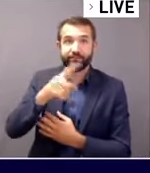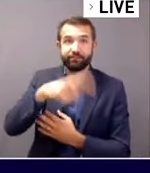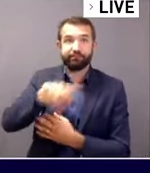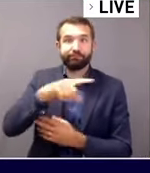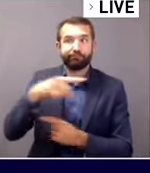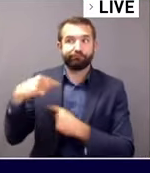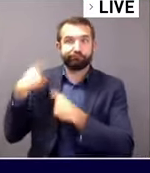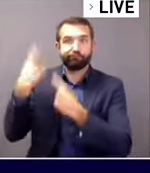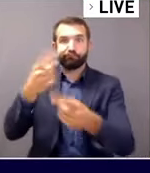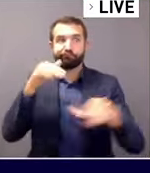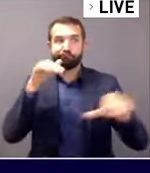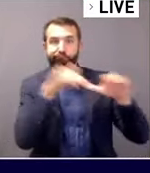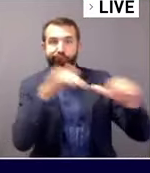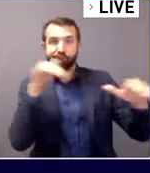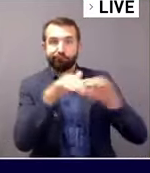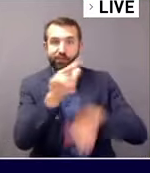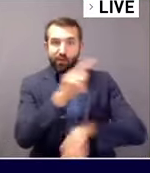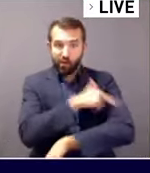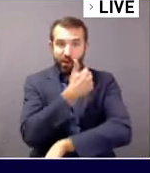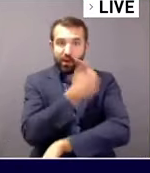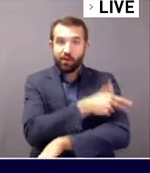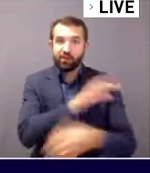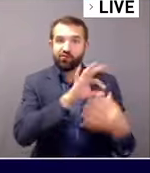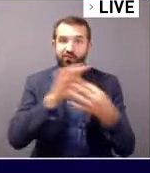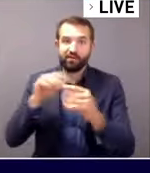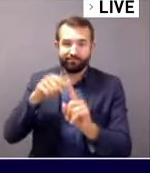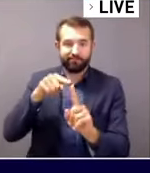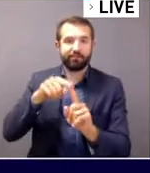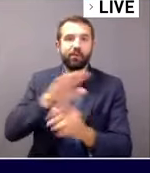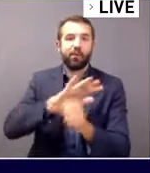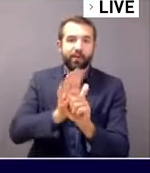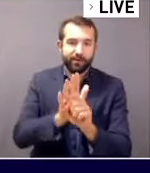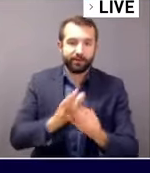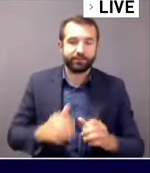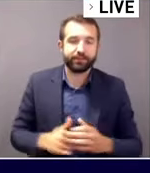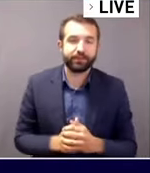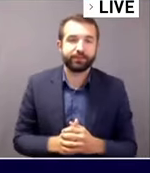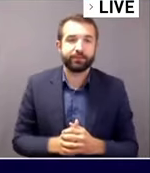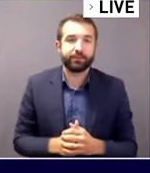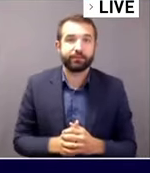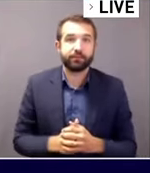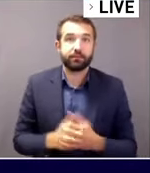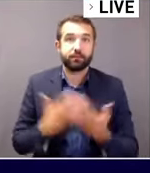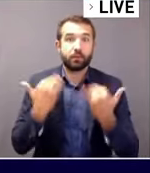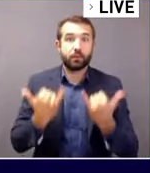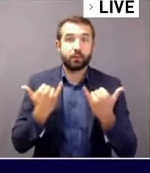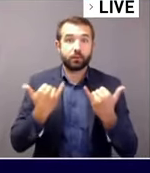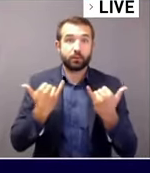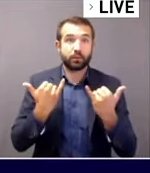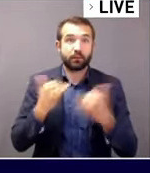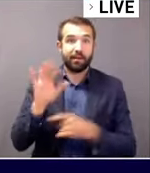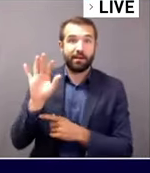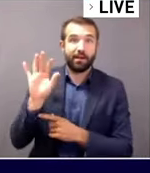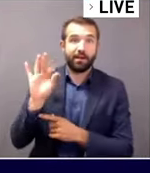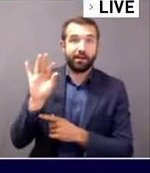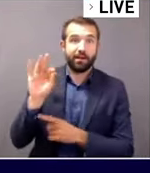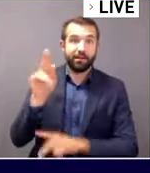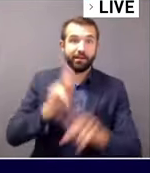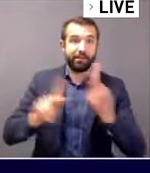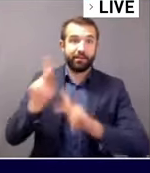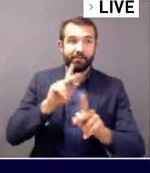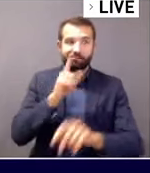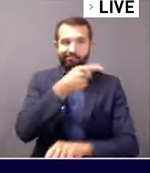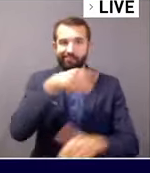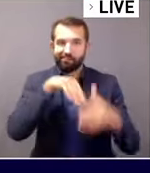hospitalized related to their illness with COVID-19. And right now, 9 individuals are in the hospital, 5 of whom are in